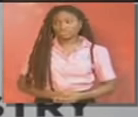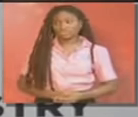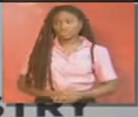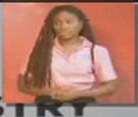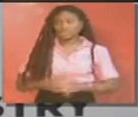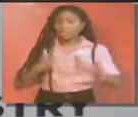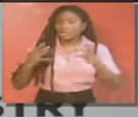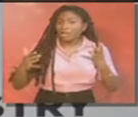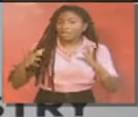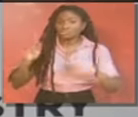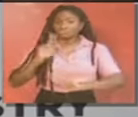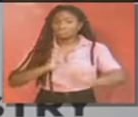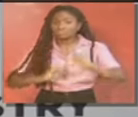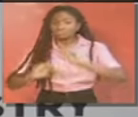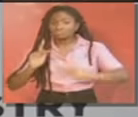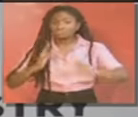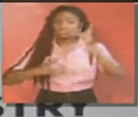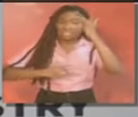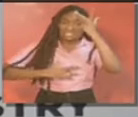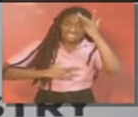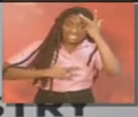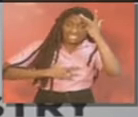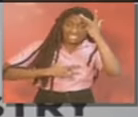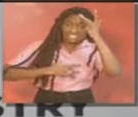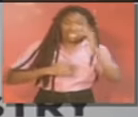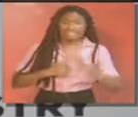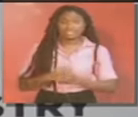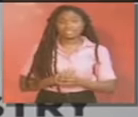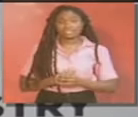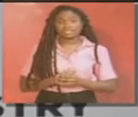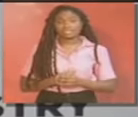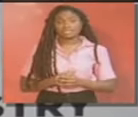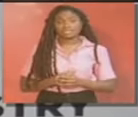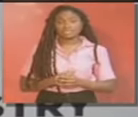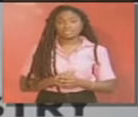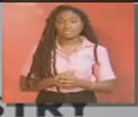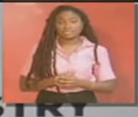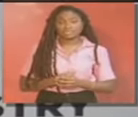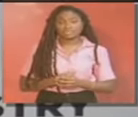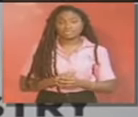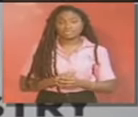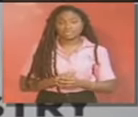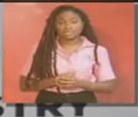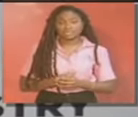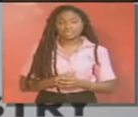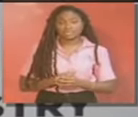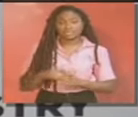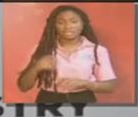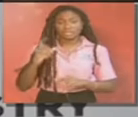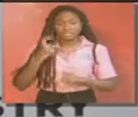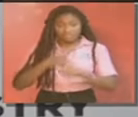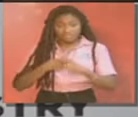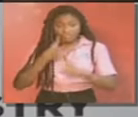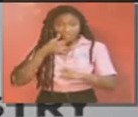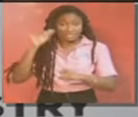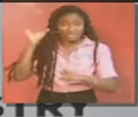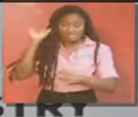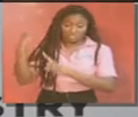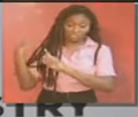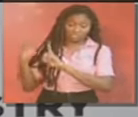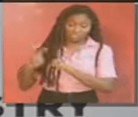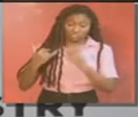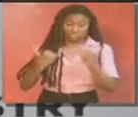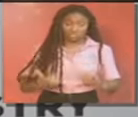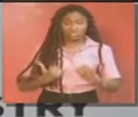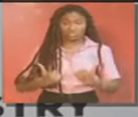p.m. on March 28, 2021, and this is the figures that are consistent with media release